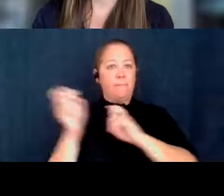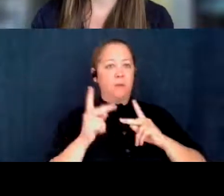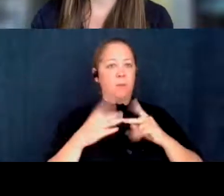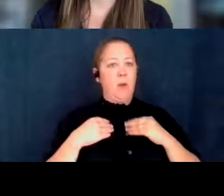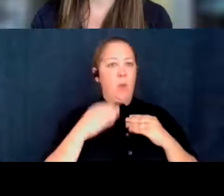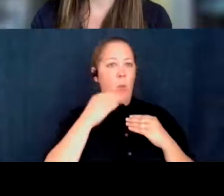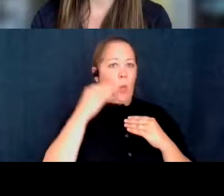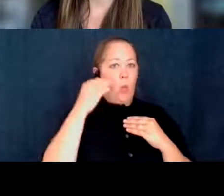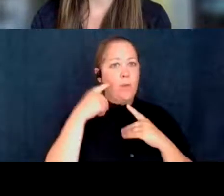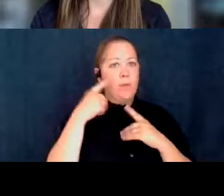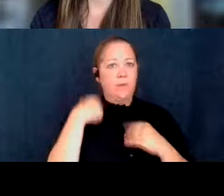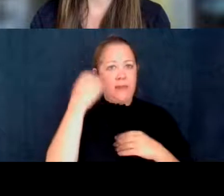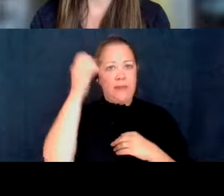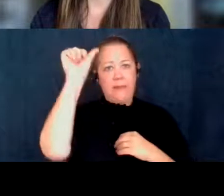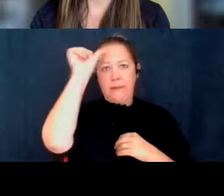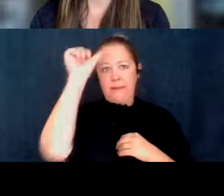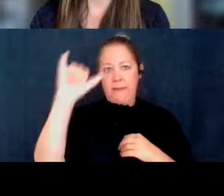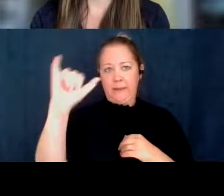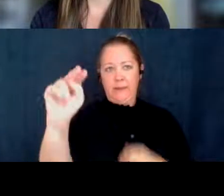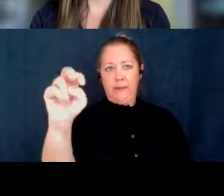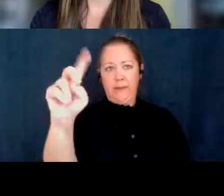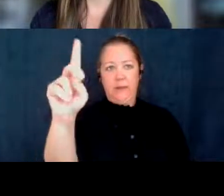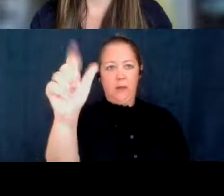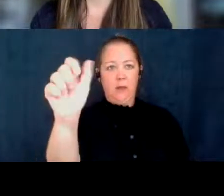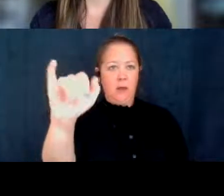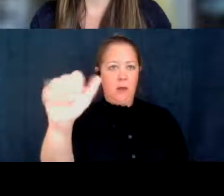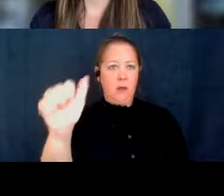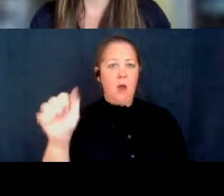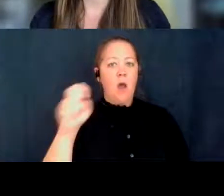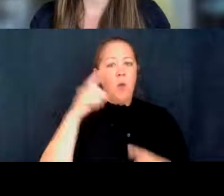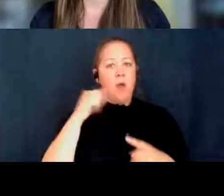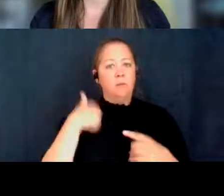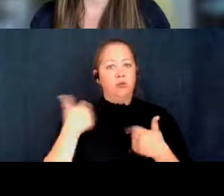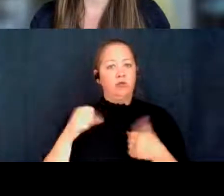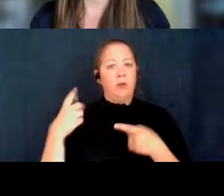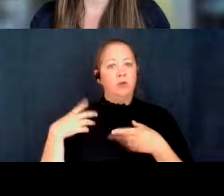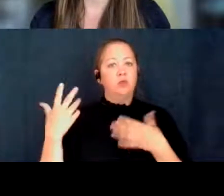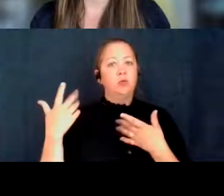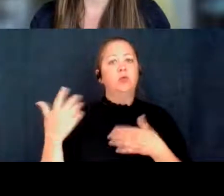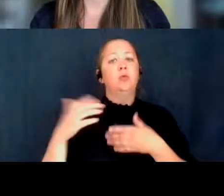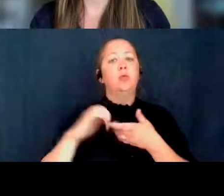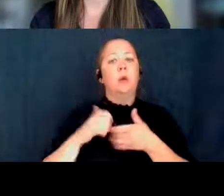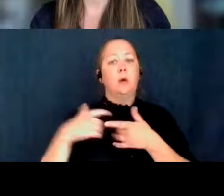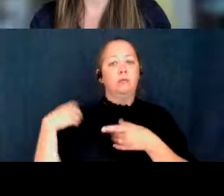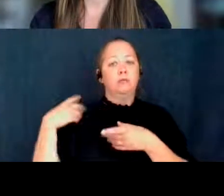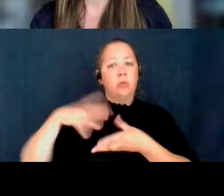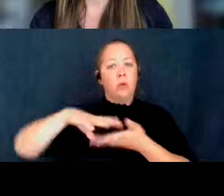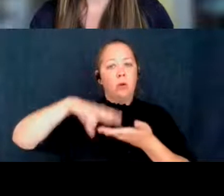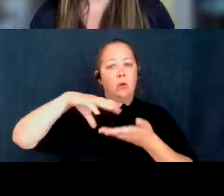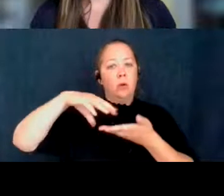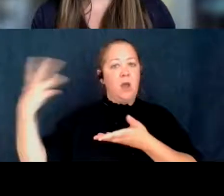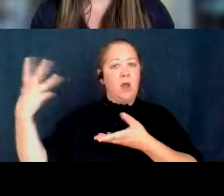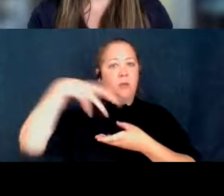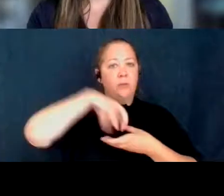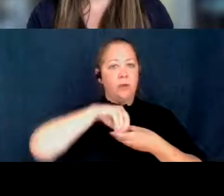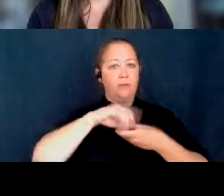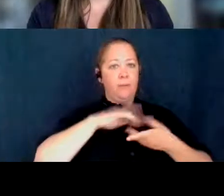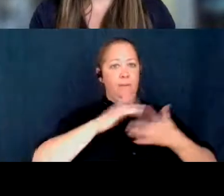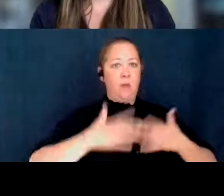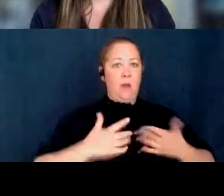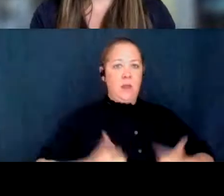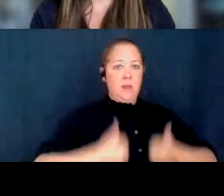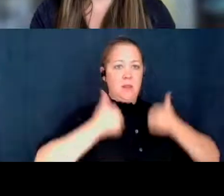gradual manner while trying to embed the values that I learned during my exchange program in my life back home too." And